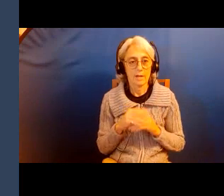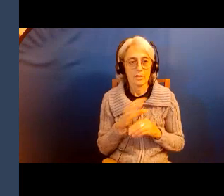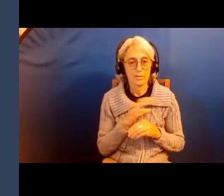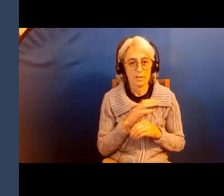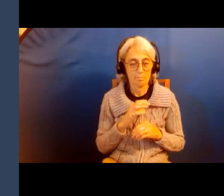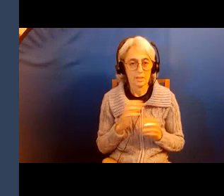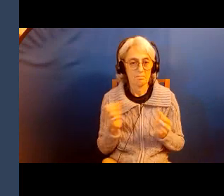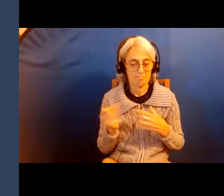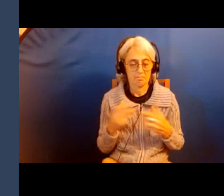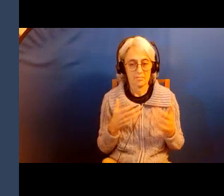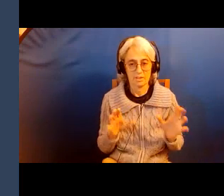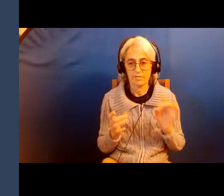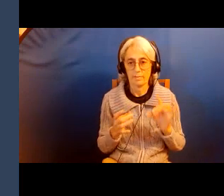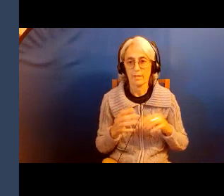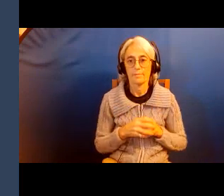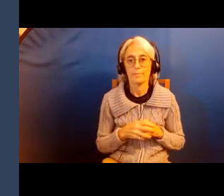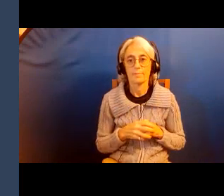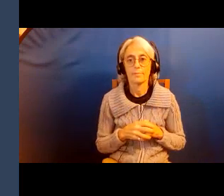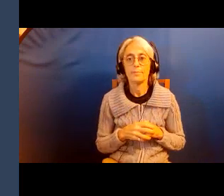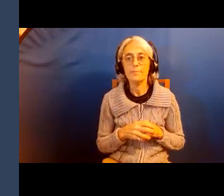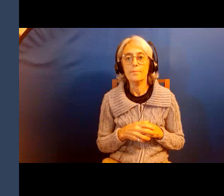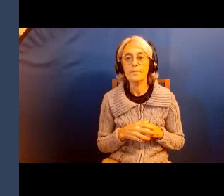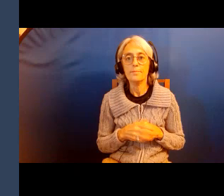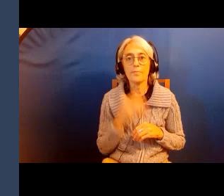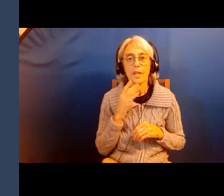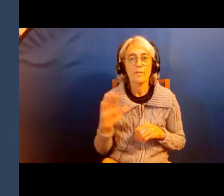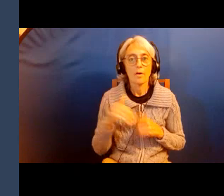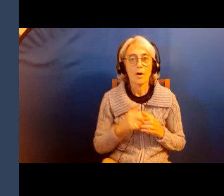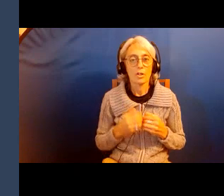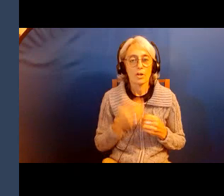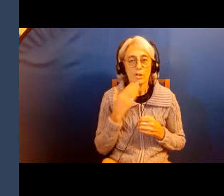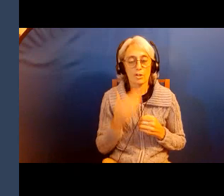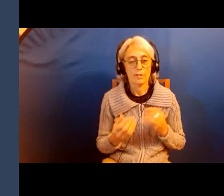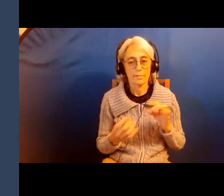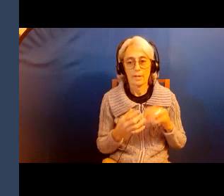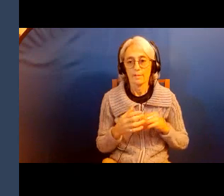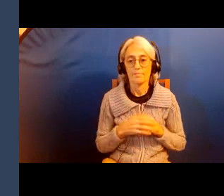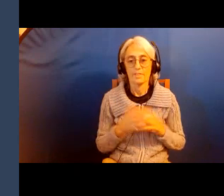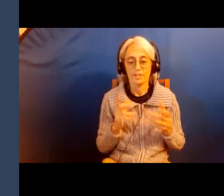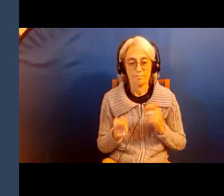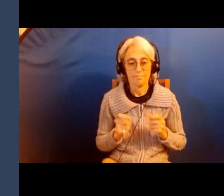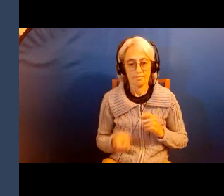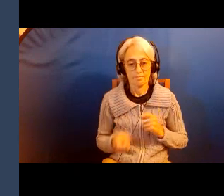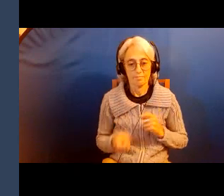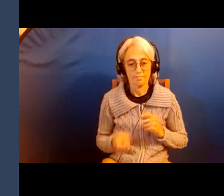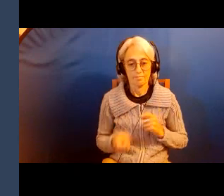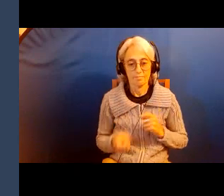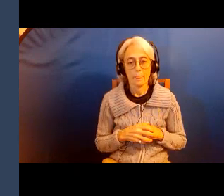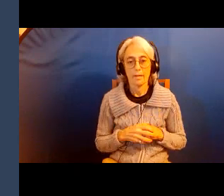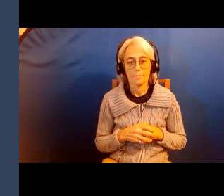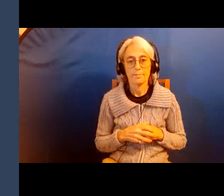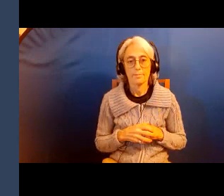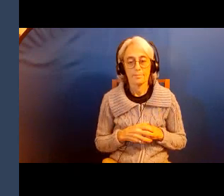We greatly appreciate the thoughtful feedback we received and have made changes throughout the guidelines in